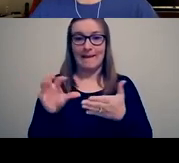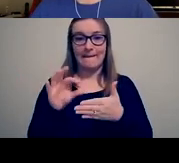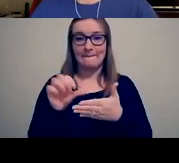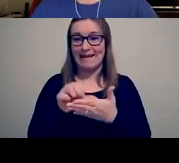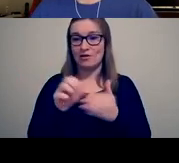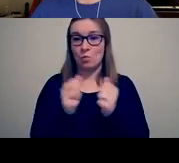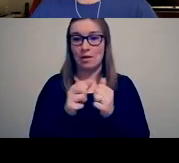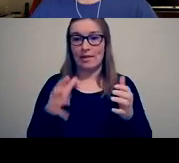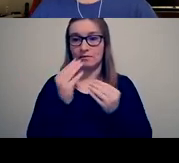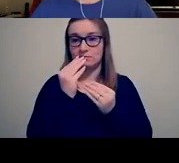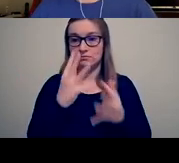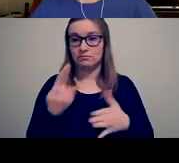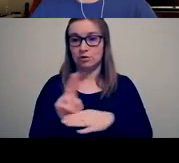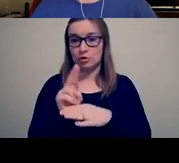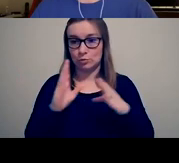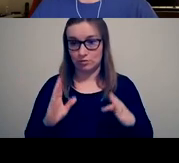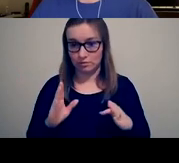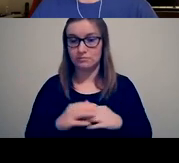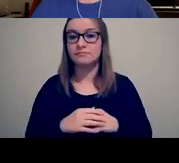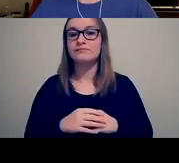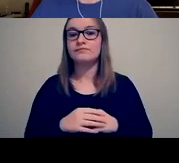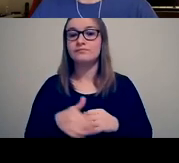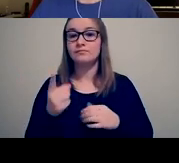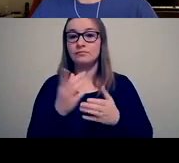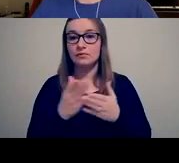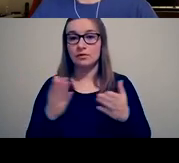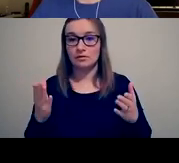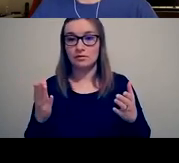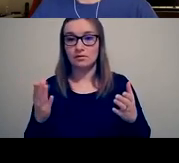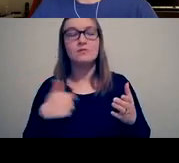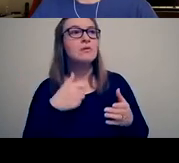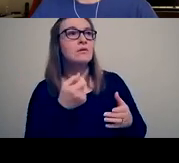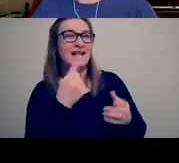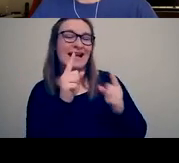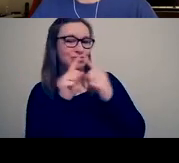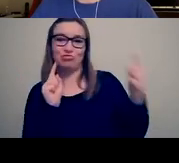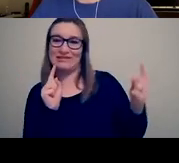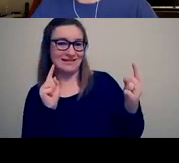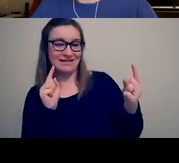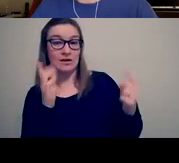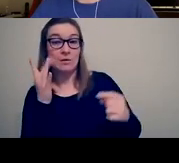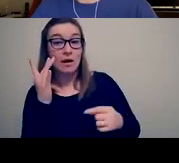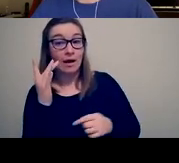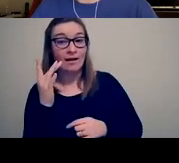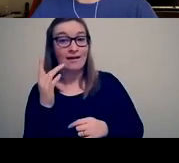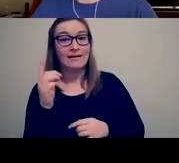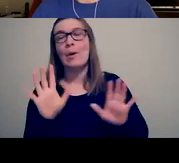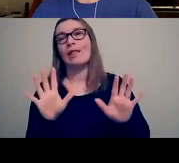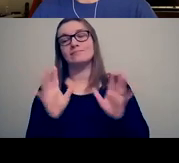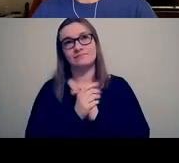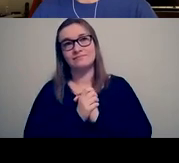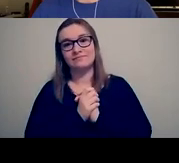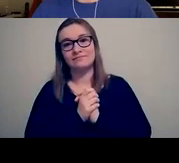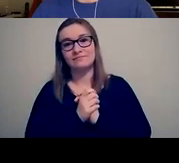know. So one of the things that you mentioned, I hear you. I sort of disagree though, because I think that it's not a change. Okay.